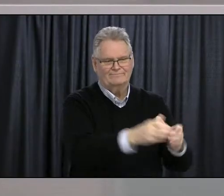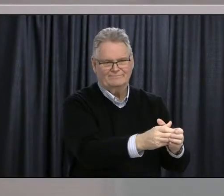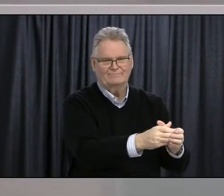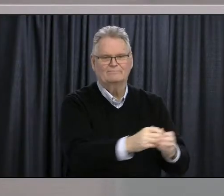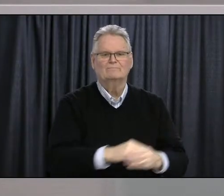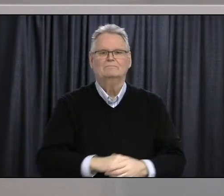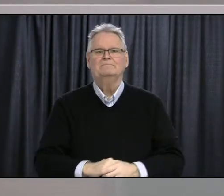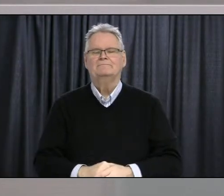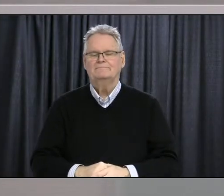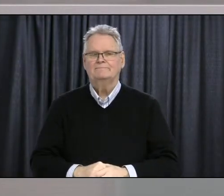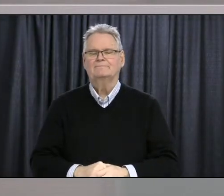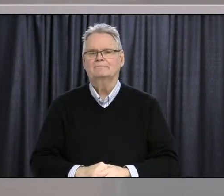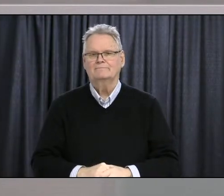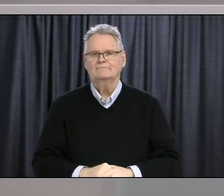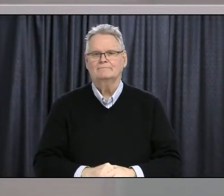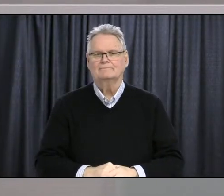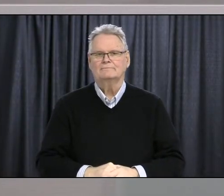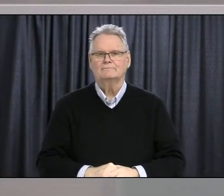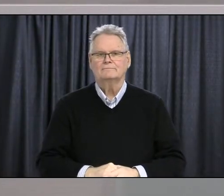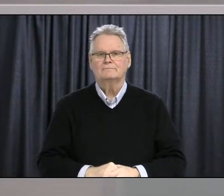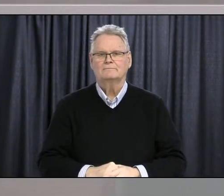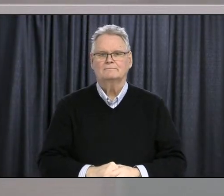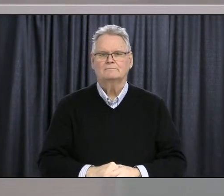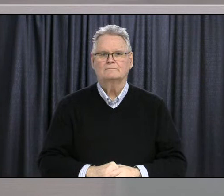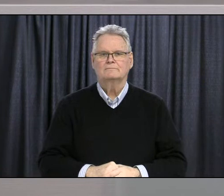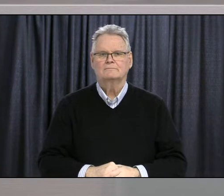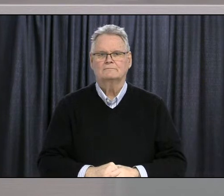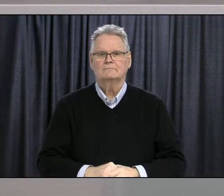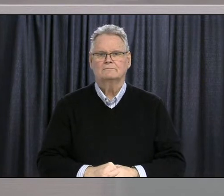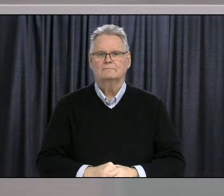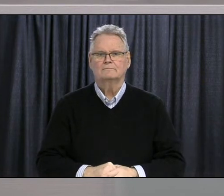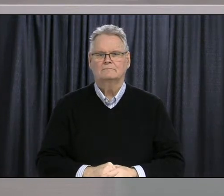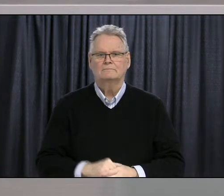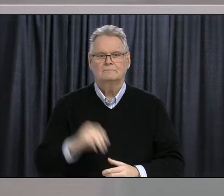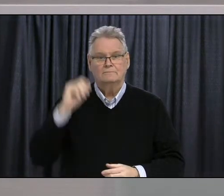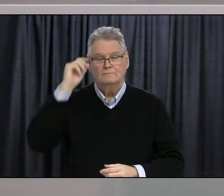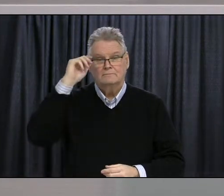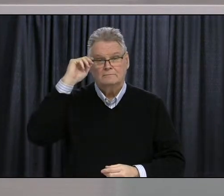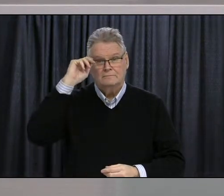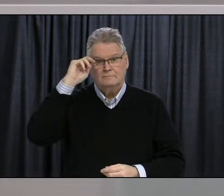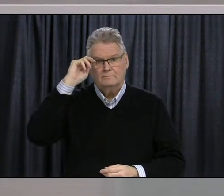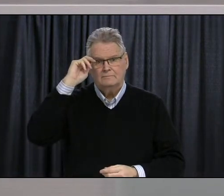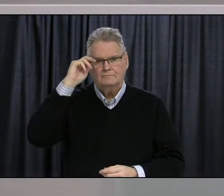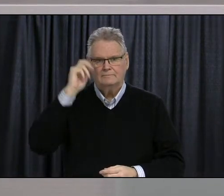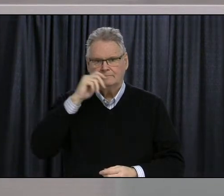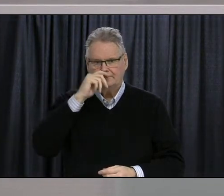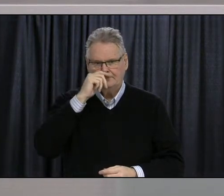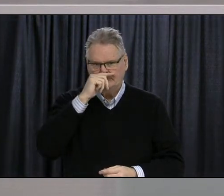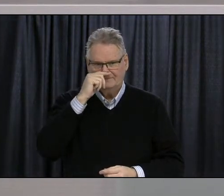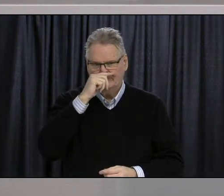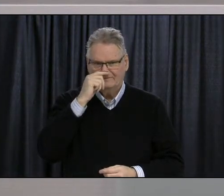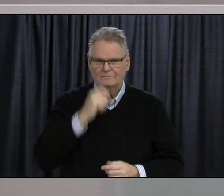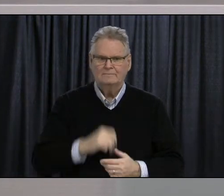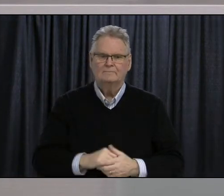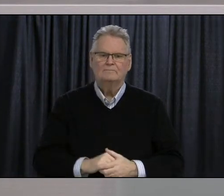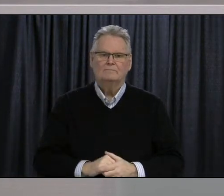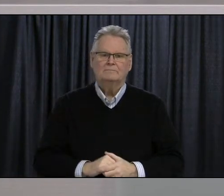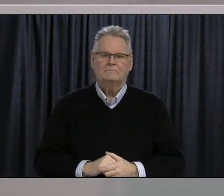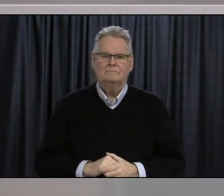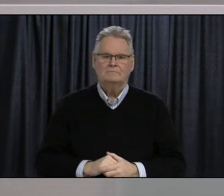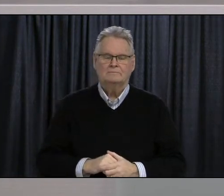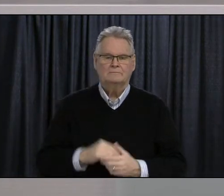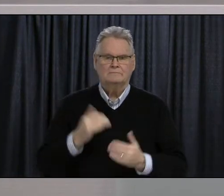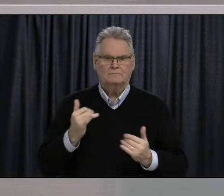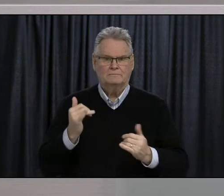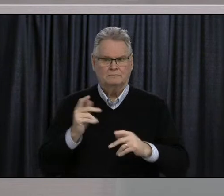Thank you. And as well, with everyone that is self-isolating, I think you mentioned approximately 116 people. Are they all being tested as